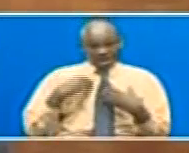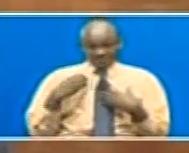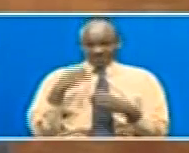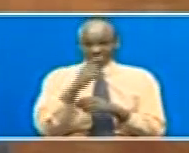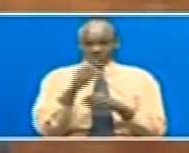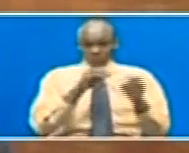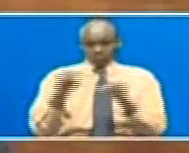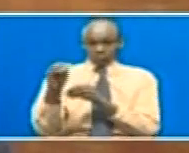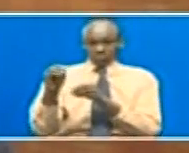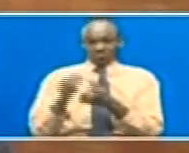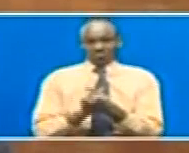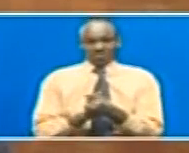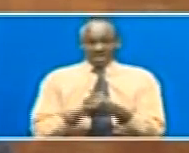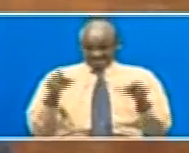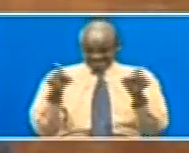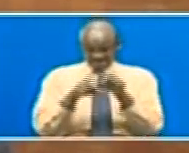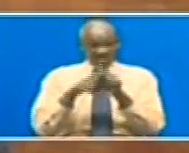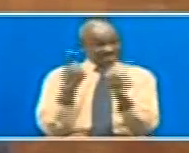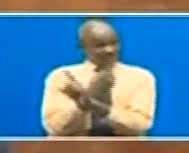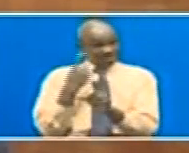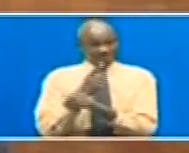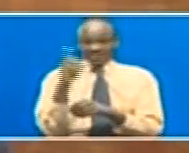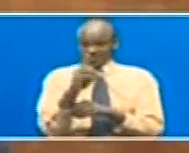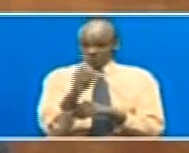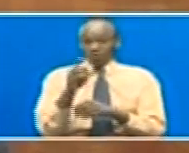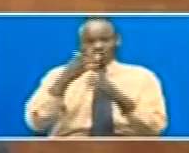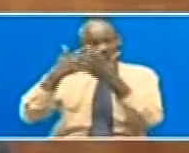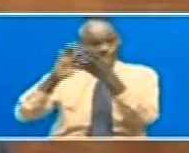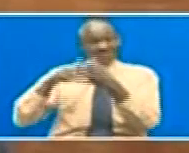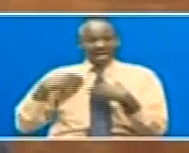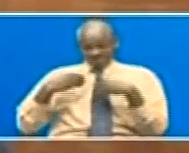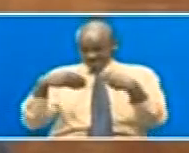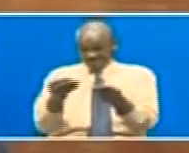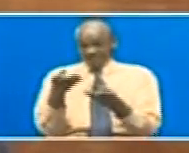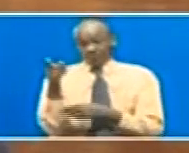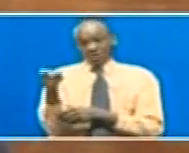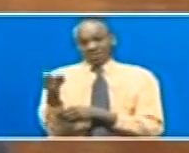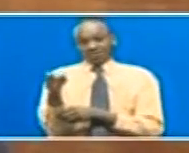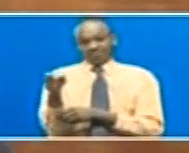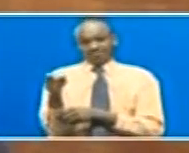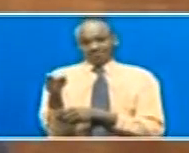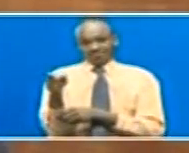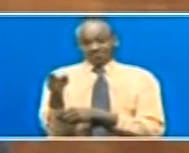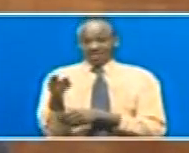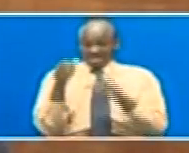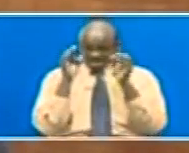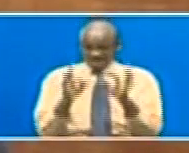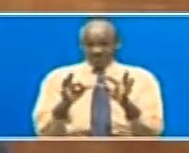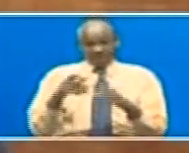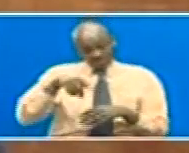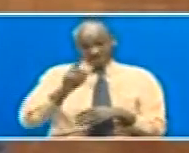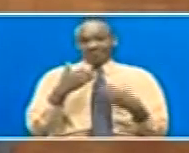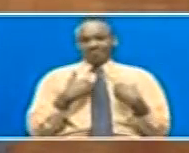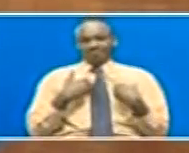signal distribution and the several digital frequencies it has granted to the said respondents, if it has not